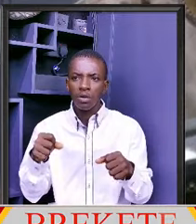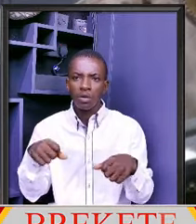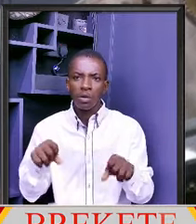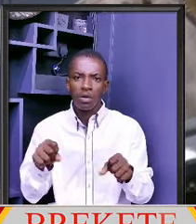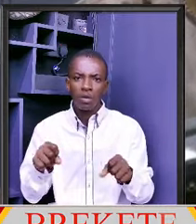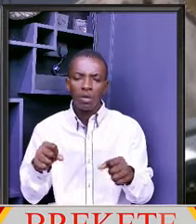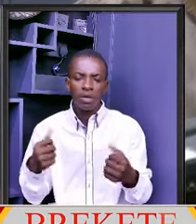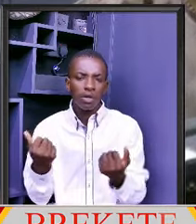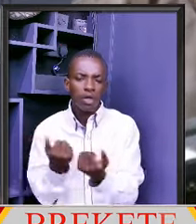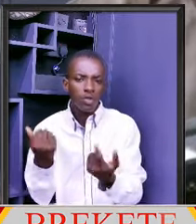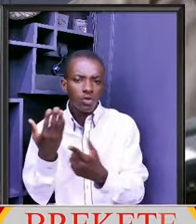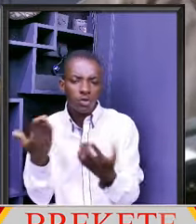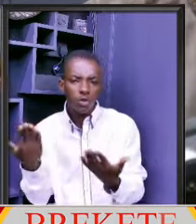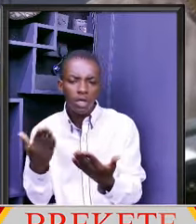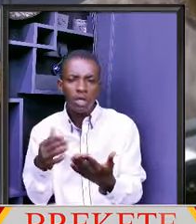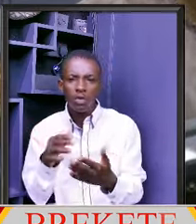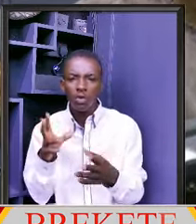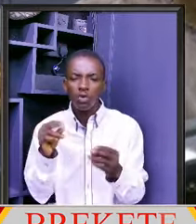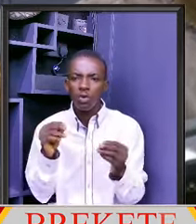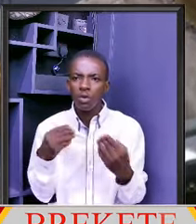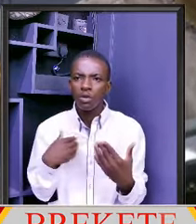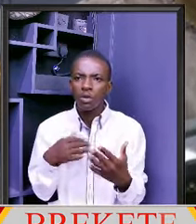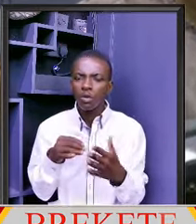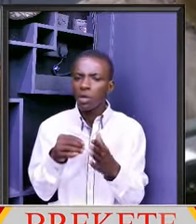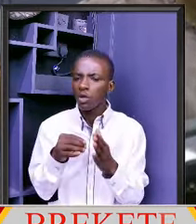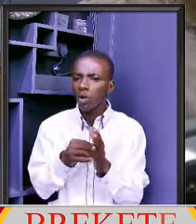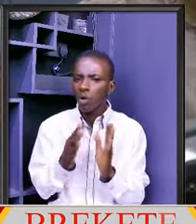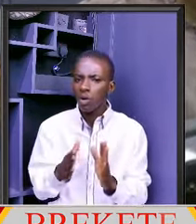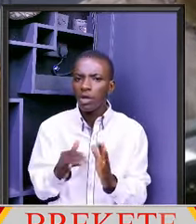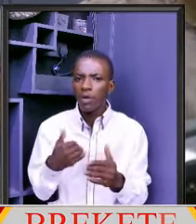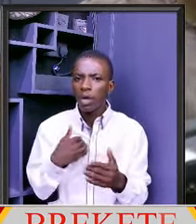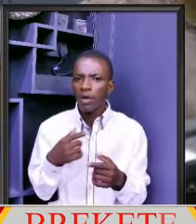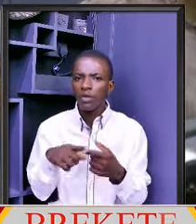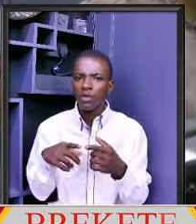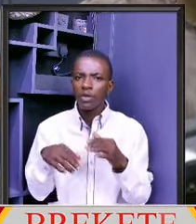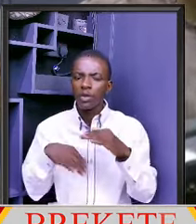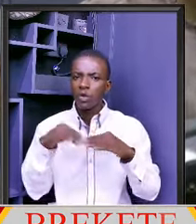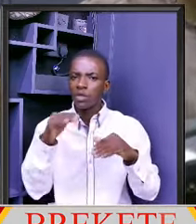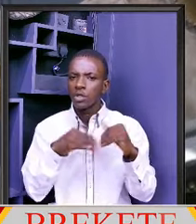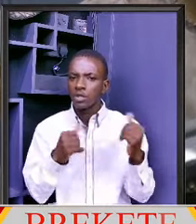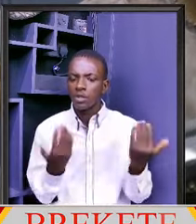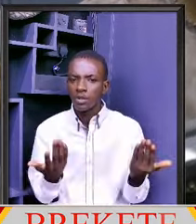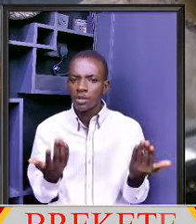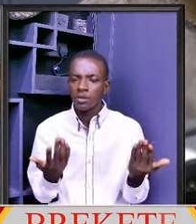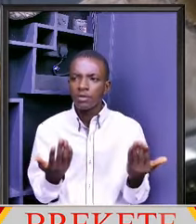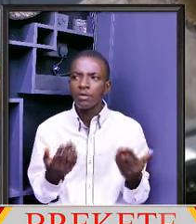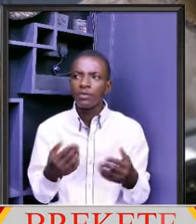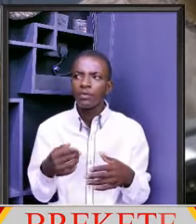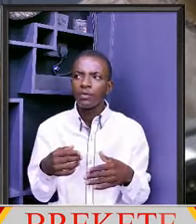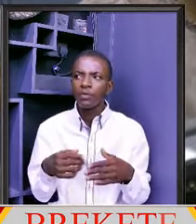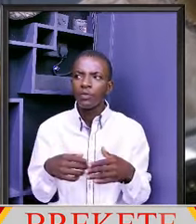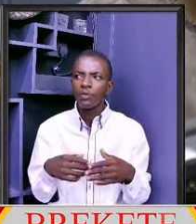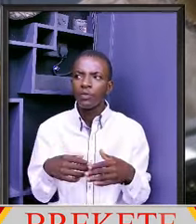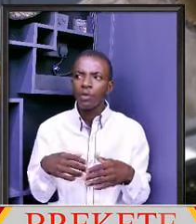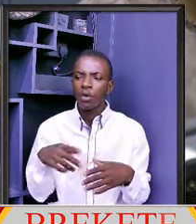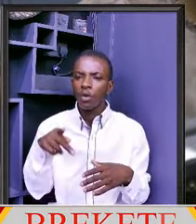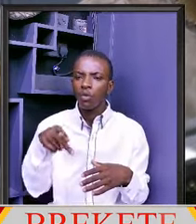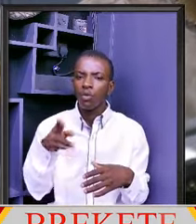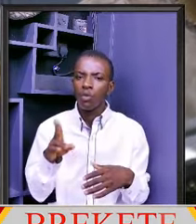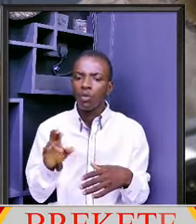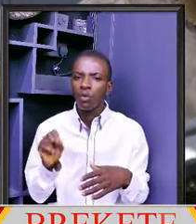comes for them. And we are like, we are the owners. And we have them in our estate. Prosper Okafor invited